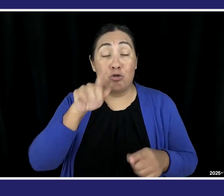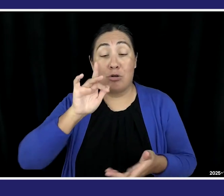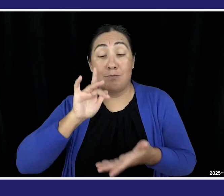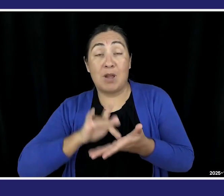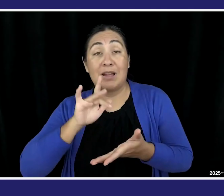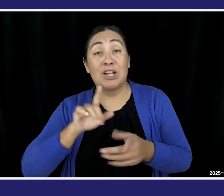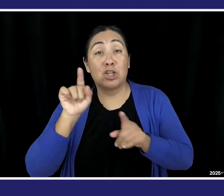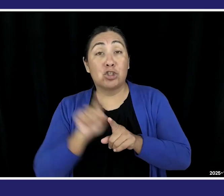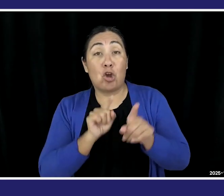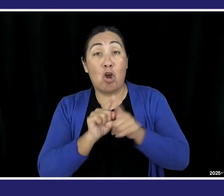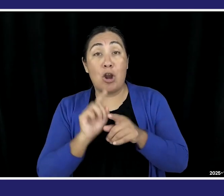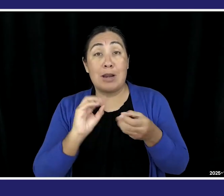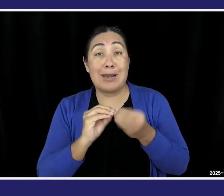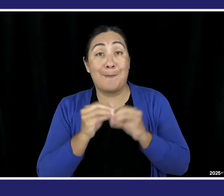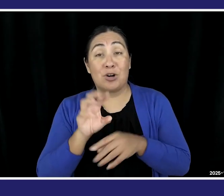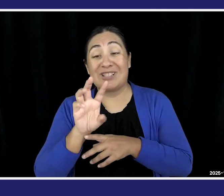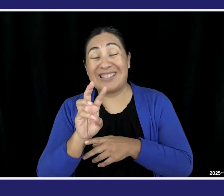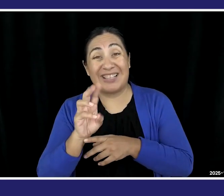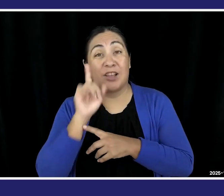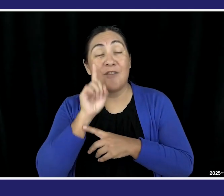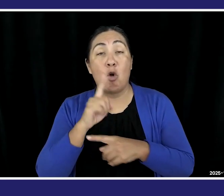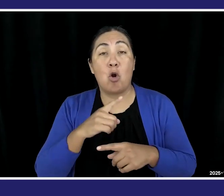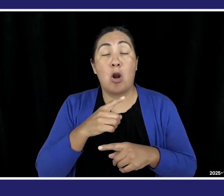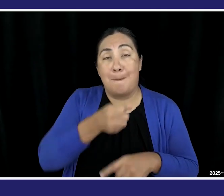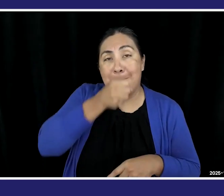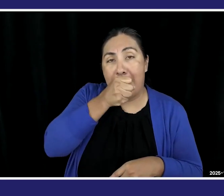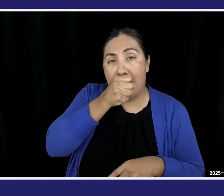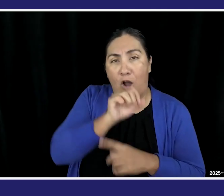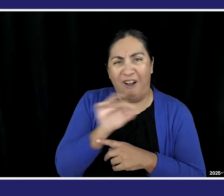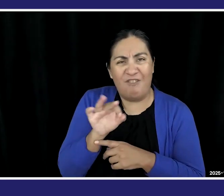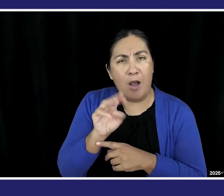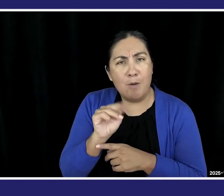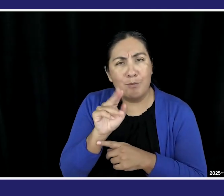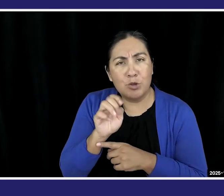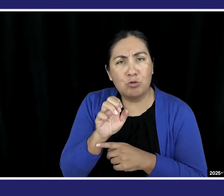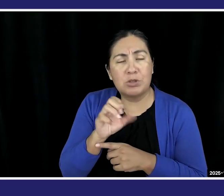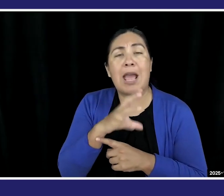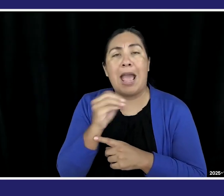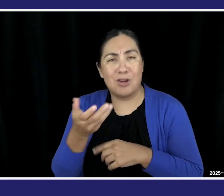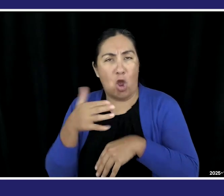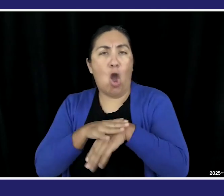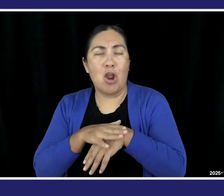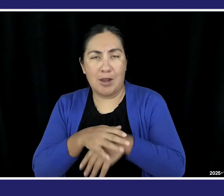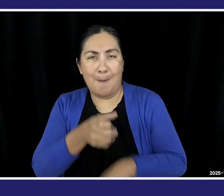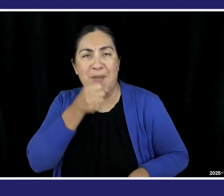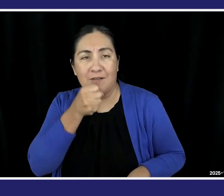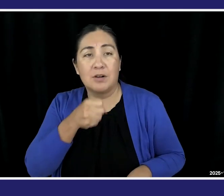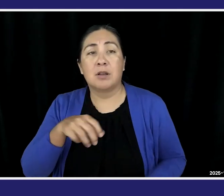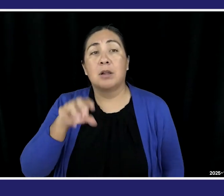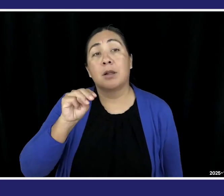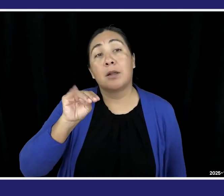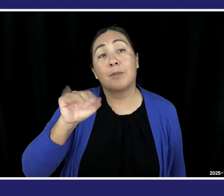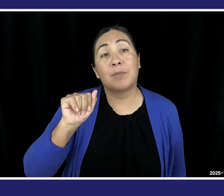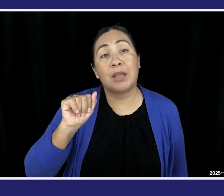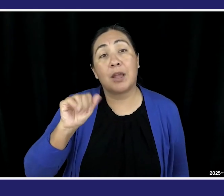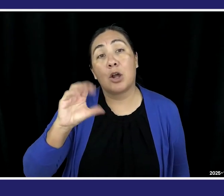number 6 to mute and unmute yourself. All right, that's it. Mia